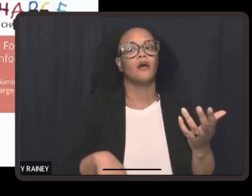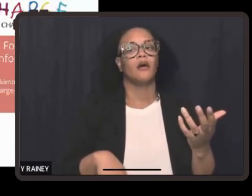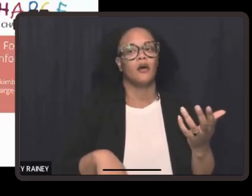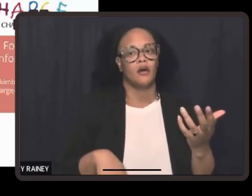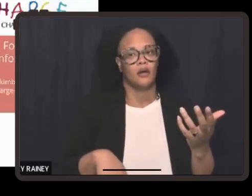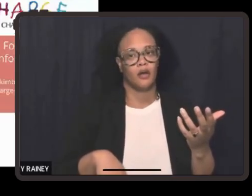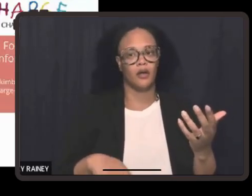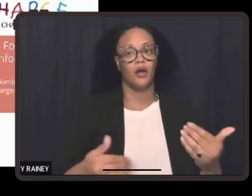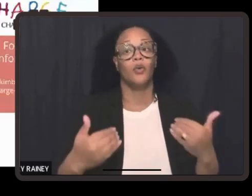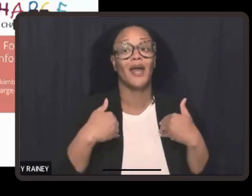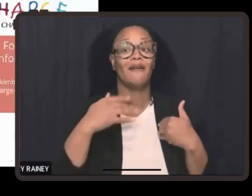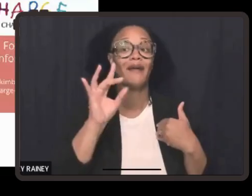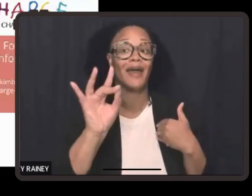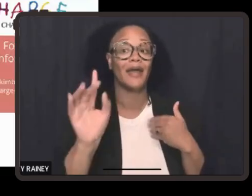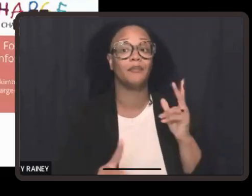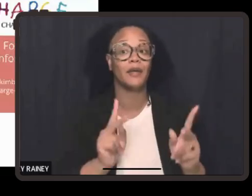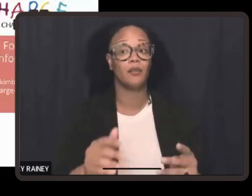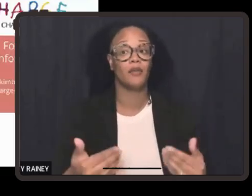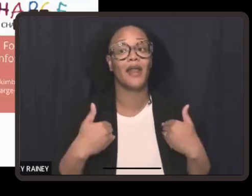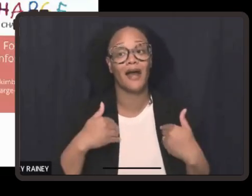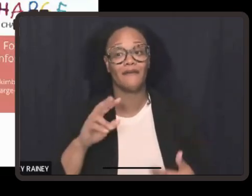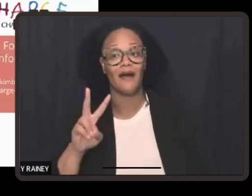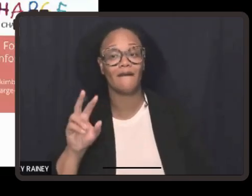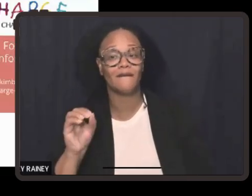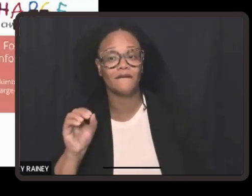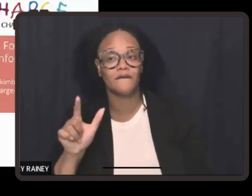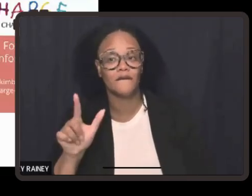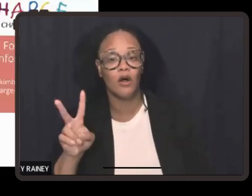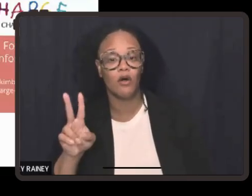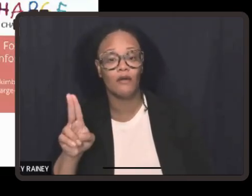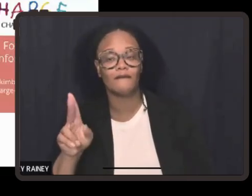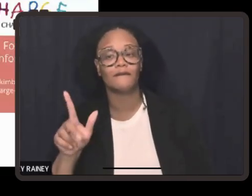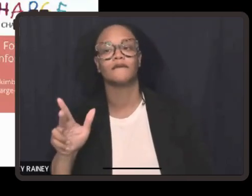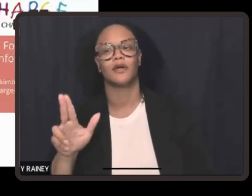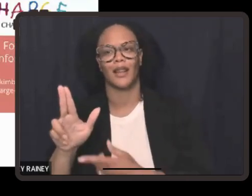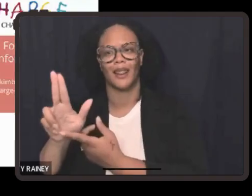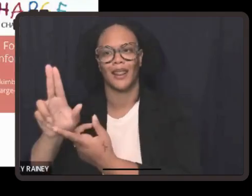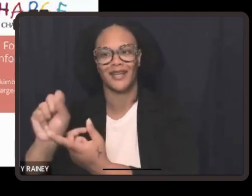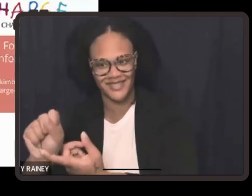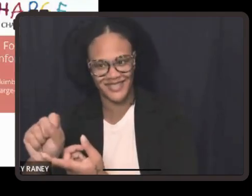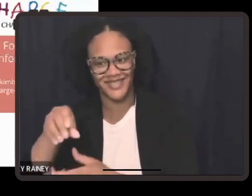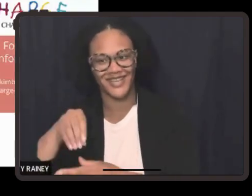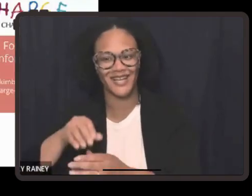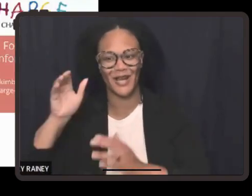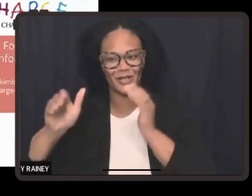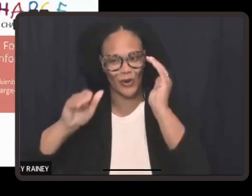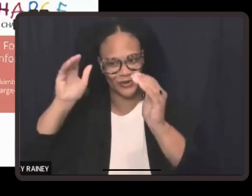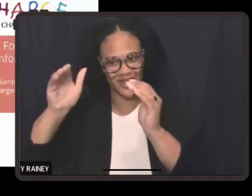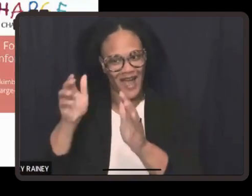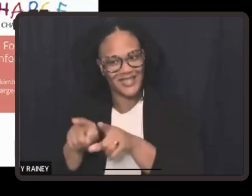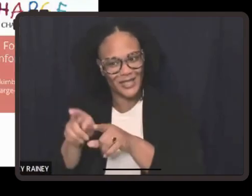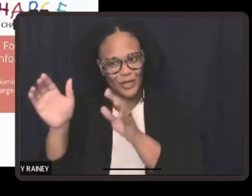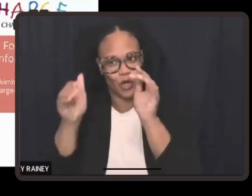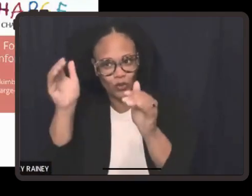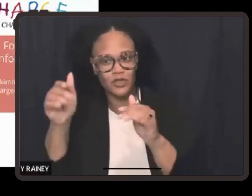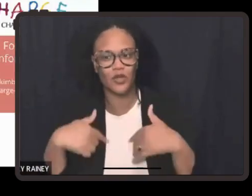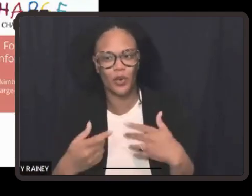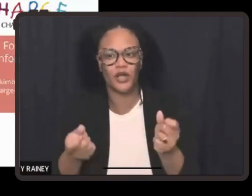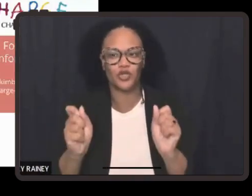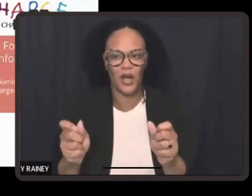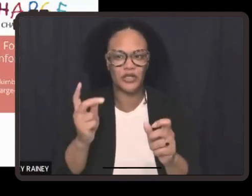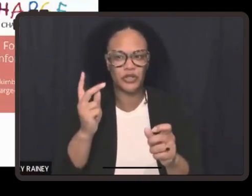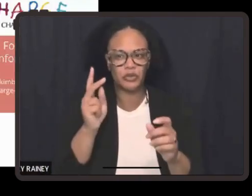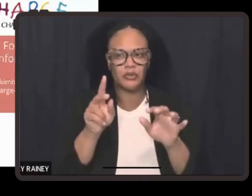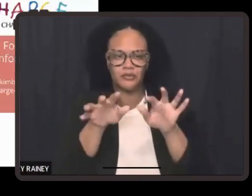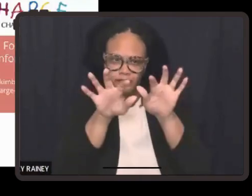my students doing that. But it's when it's a problem, it's one of the biggest problems.